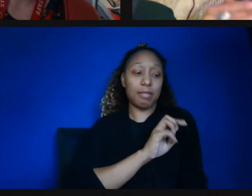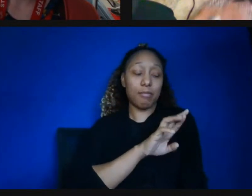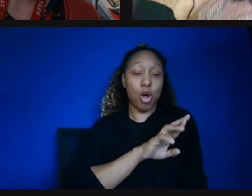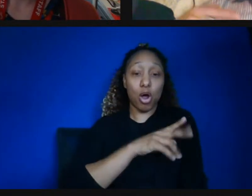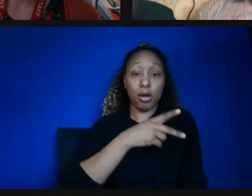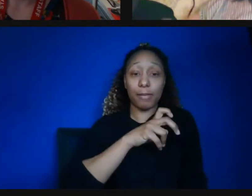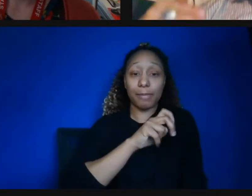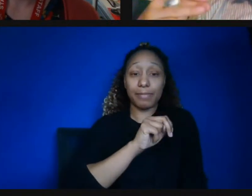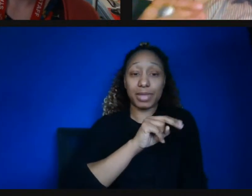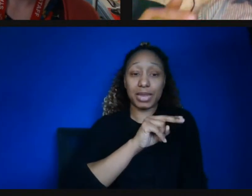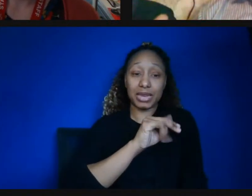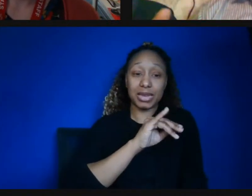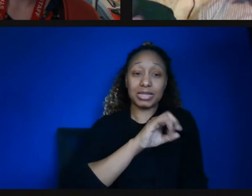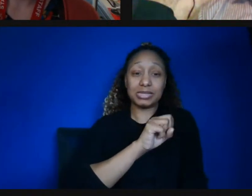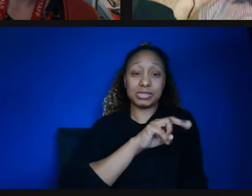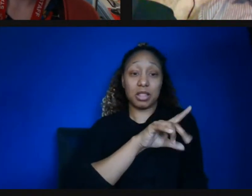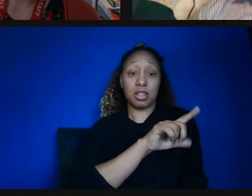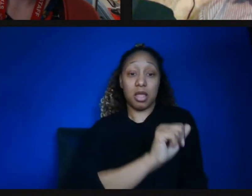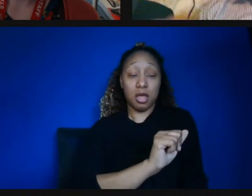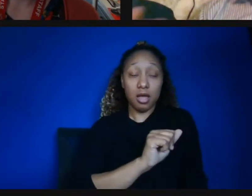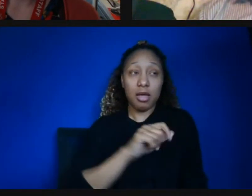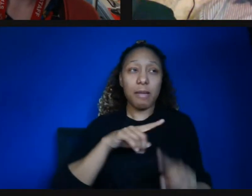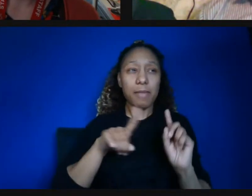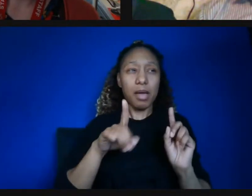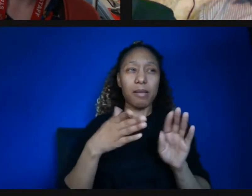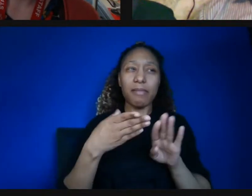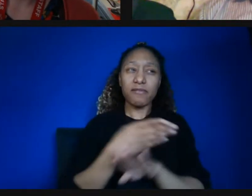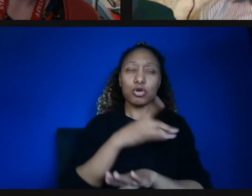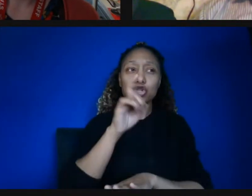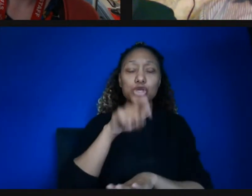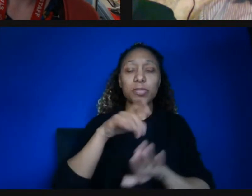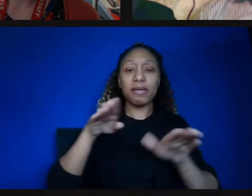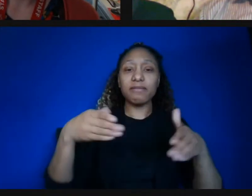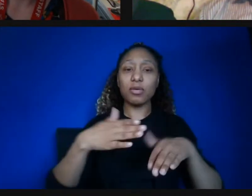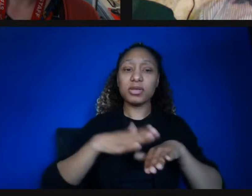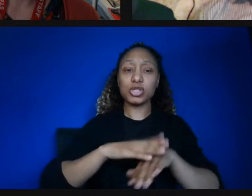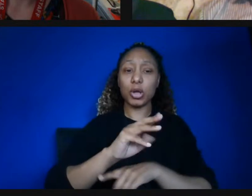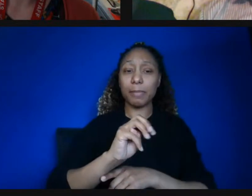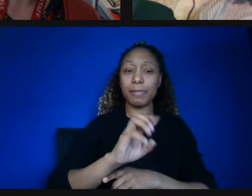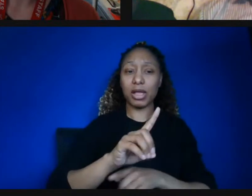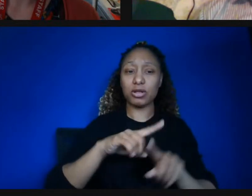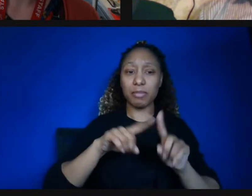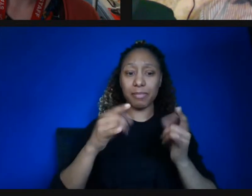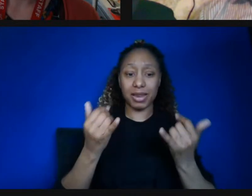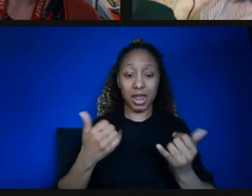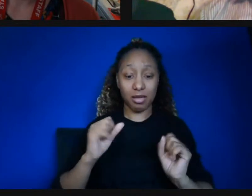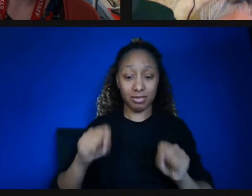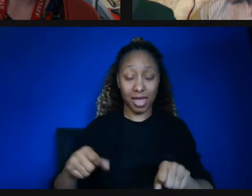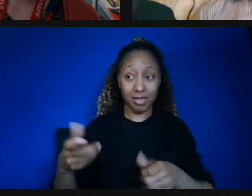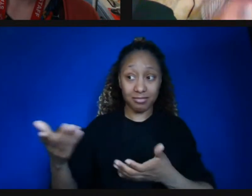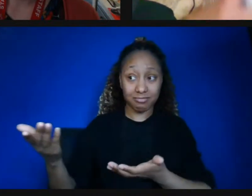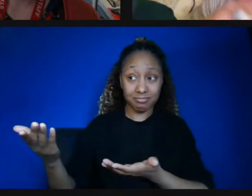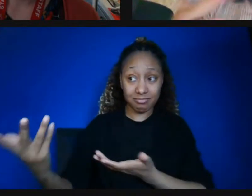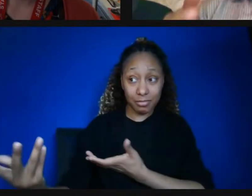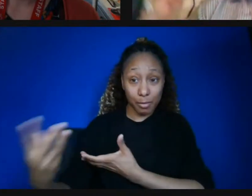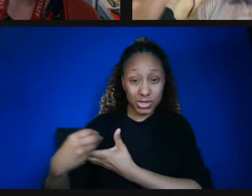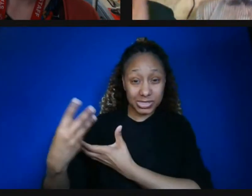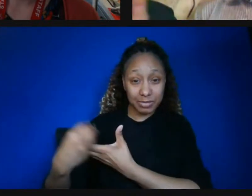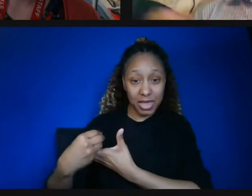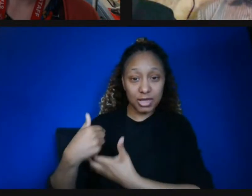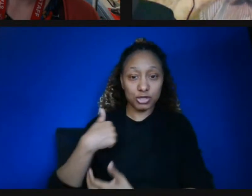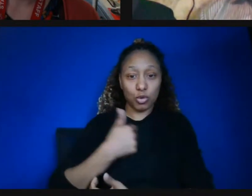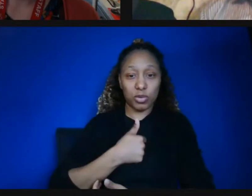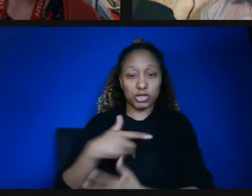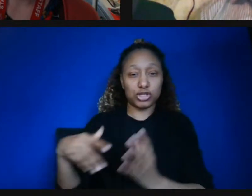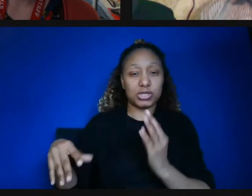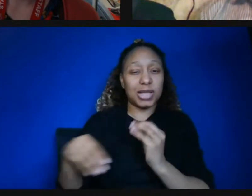it was supposed to be an Eastern Shore Maryland focus, but we were able to have the Nanticoke Indian tribe participate. So we kind of tacked on the